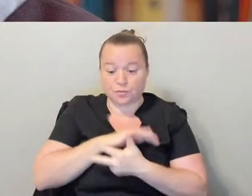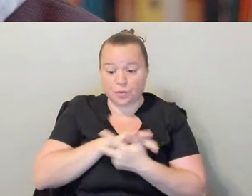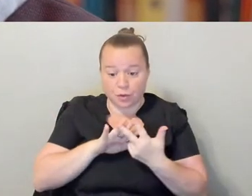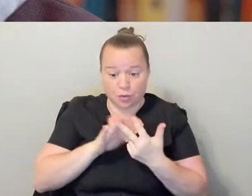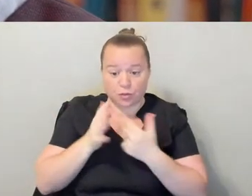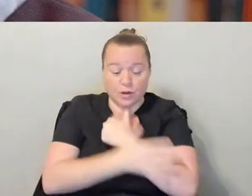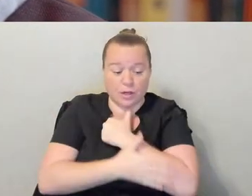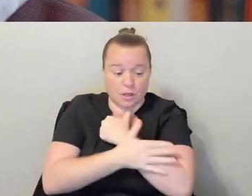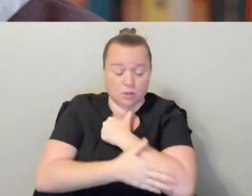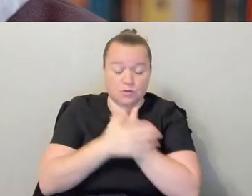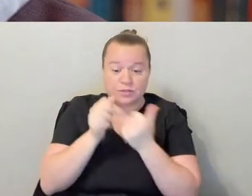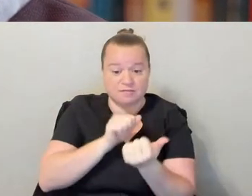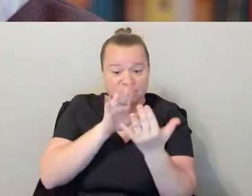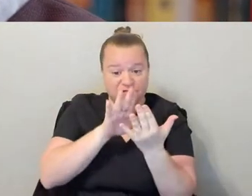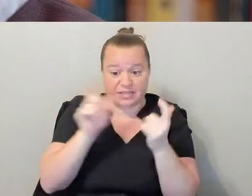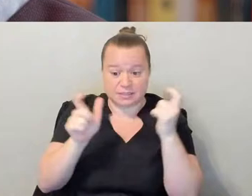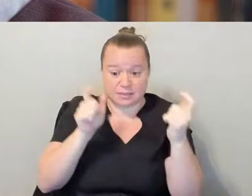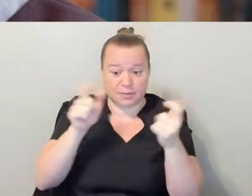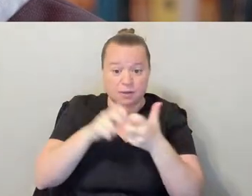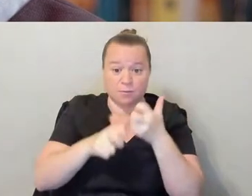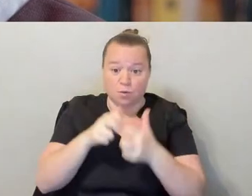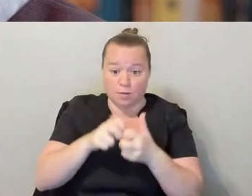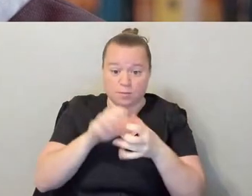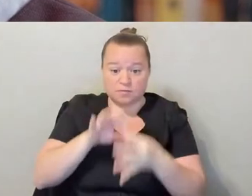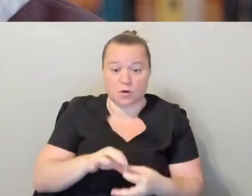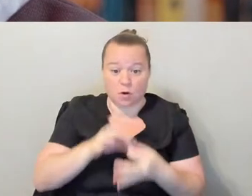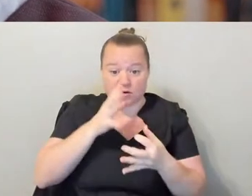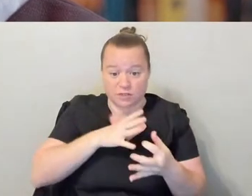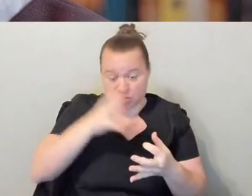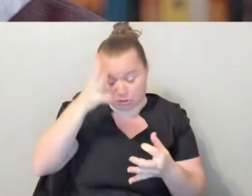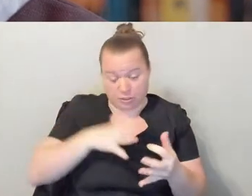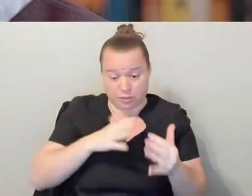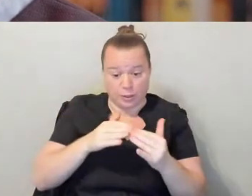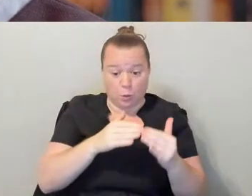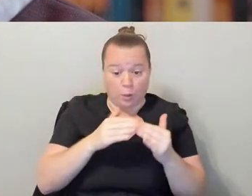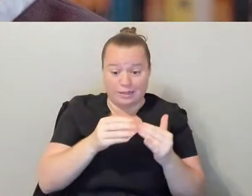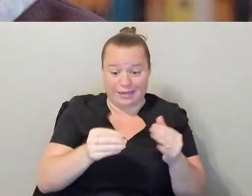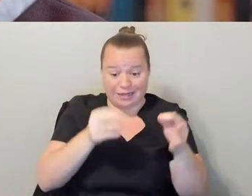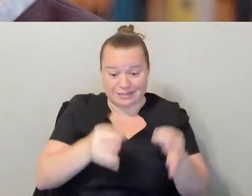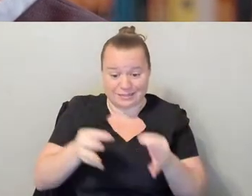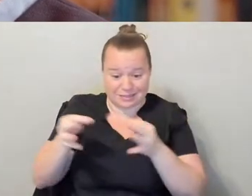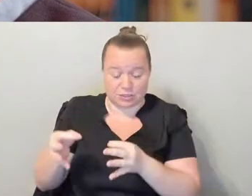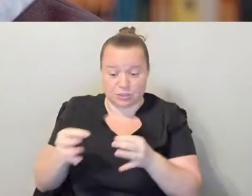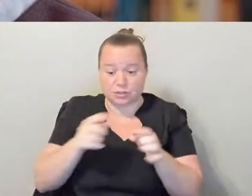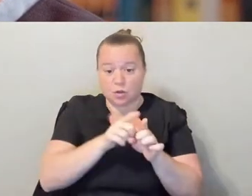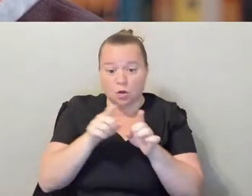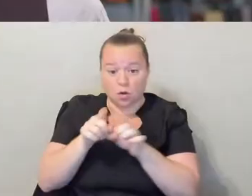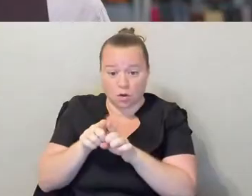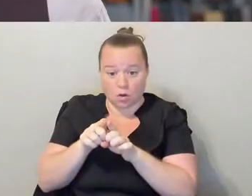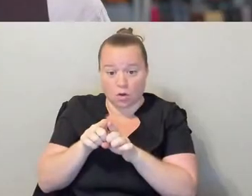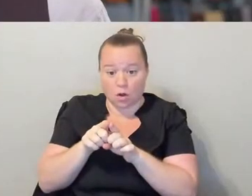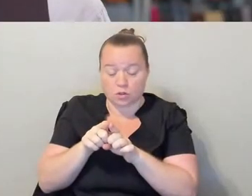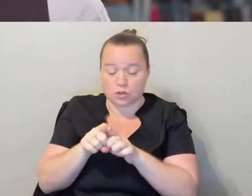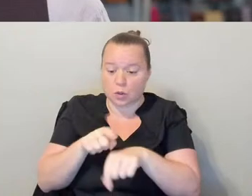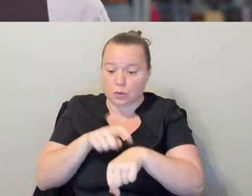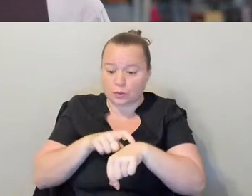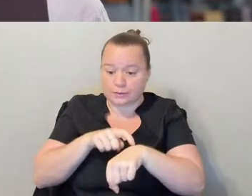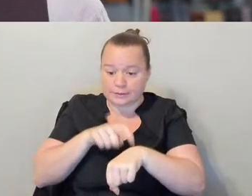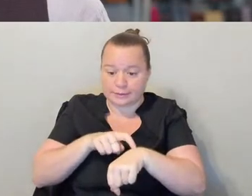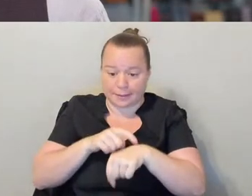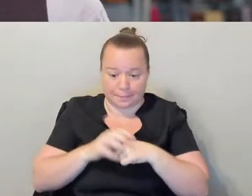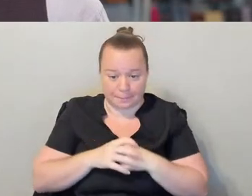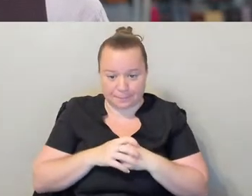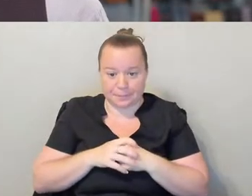major challenges with gender equality in decision making, as well as in the domain of work and time. When we look